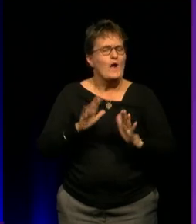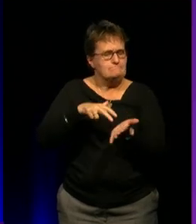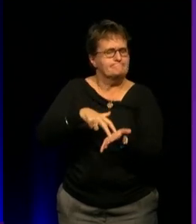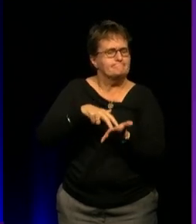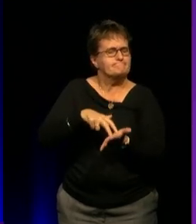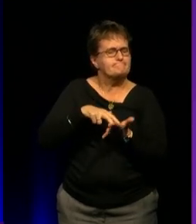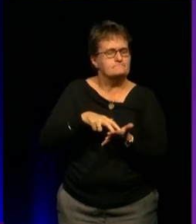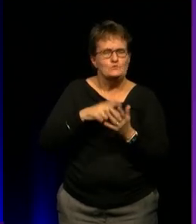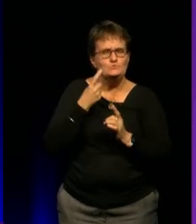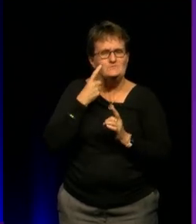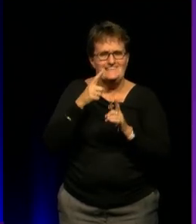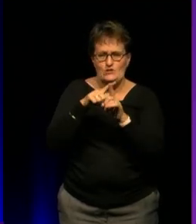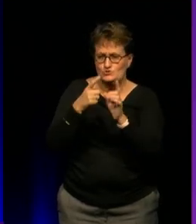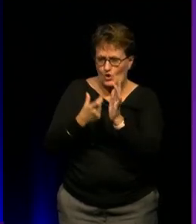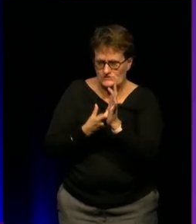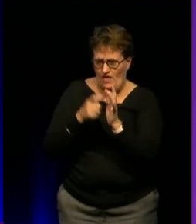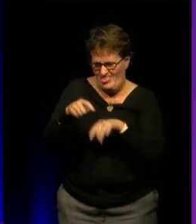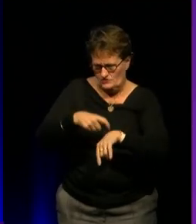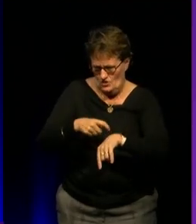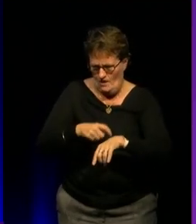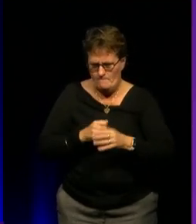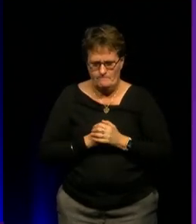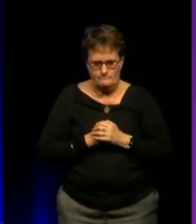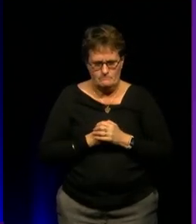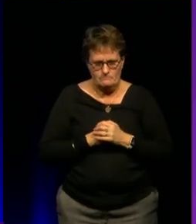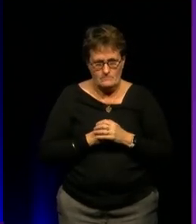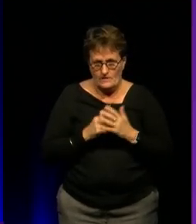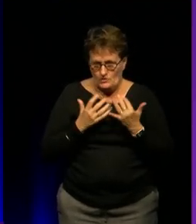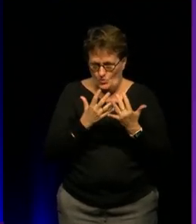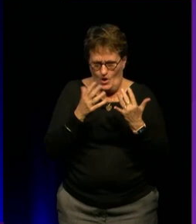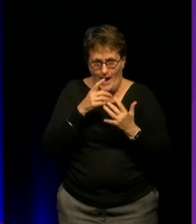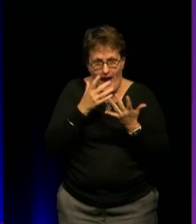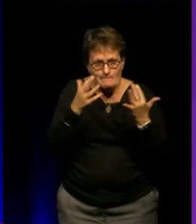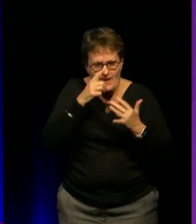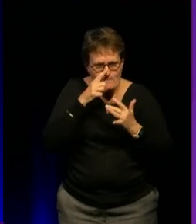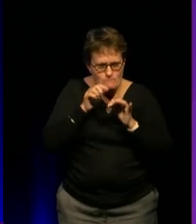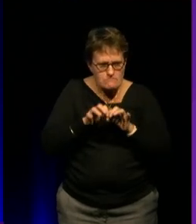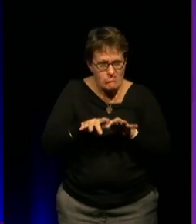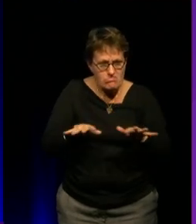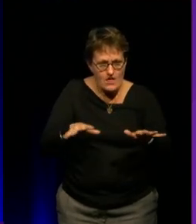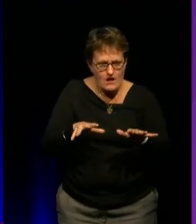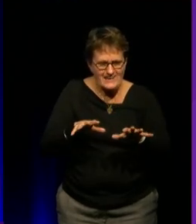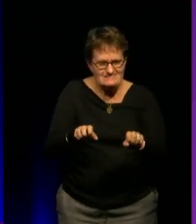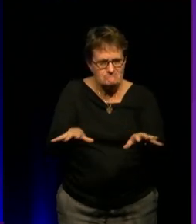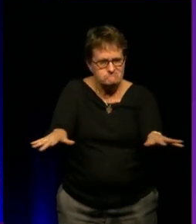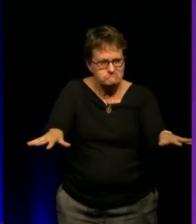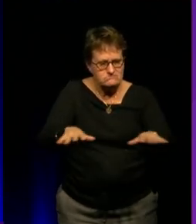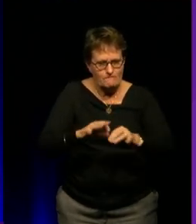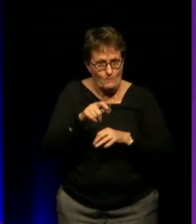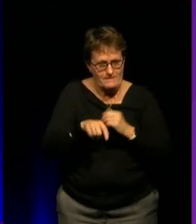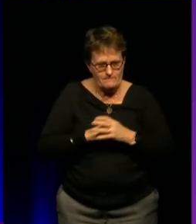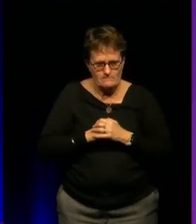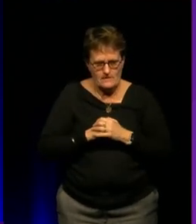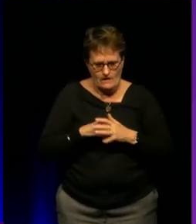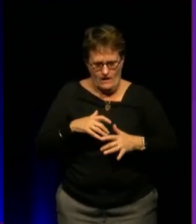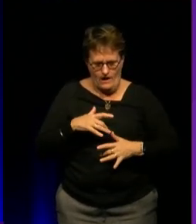a clinician for that period of time. And goodness knows how many people he had spread it to through that process. And I felt when I